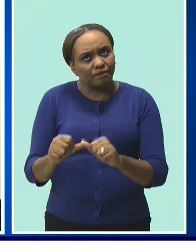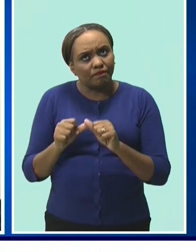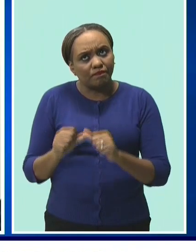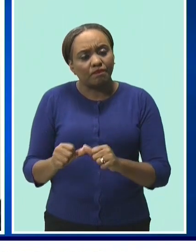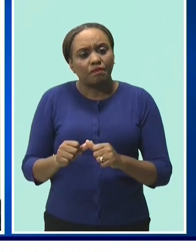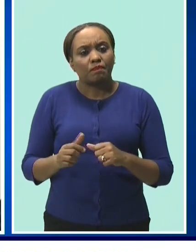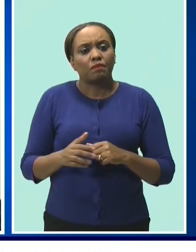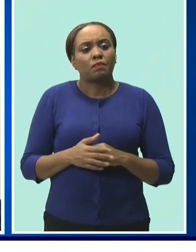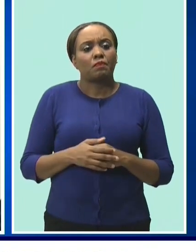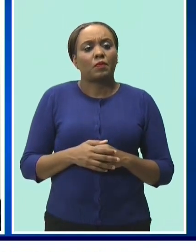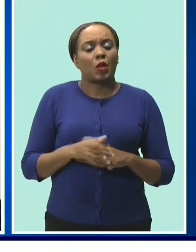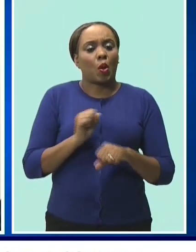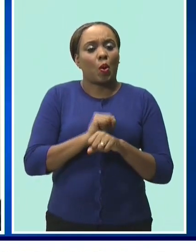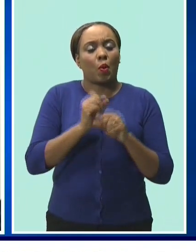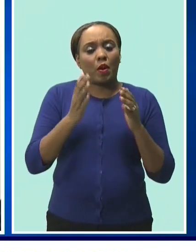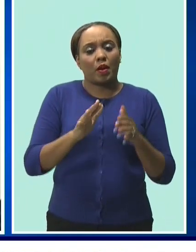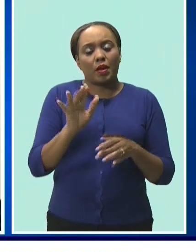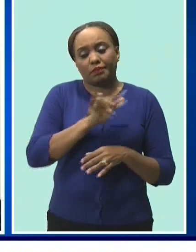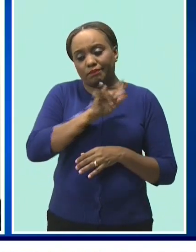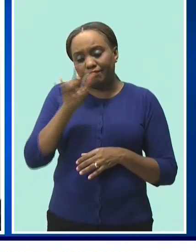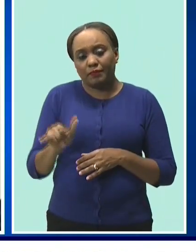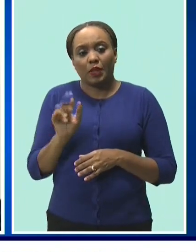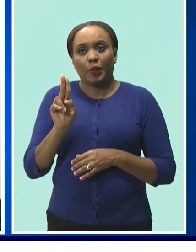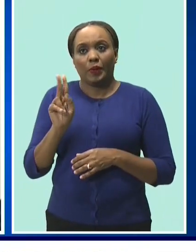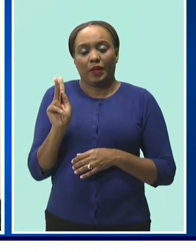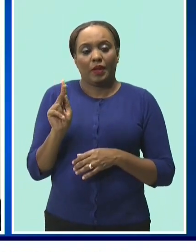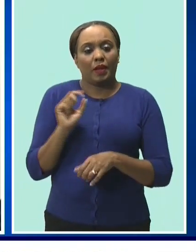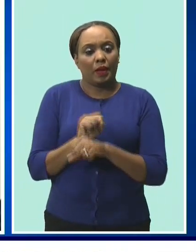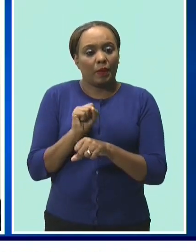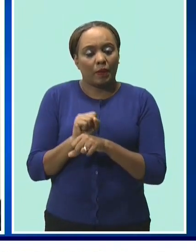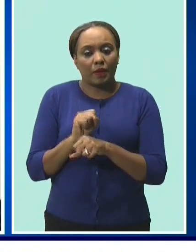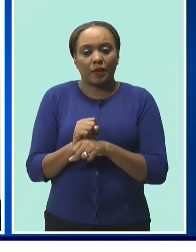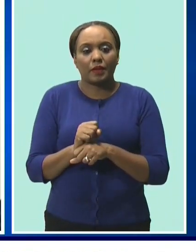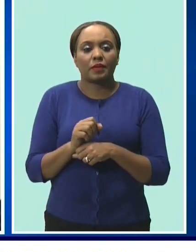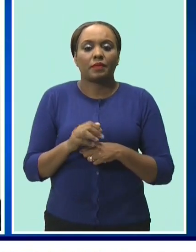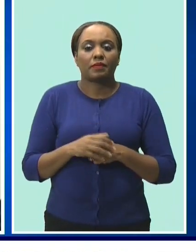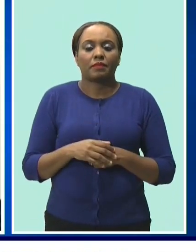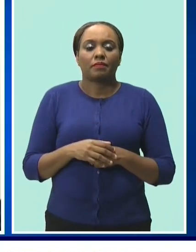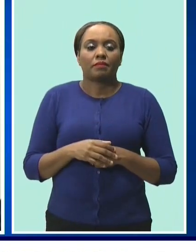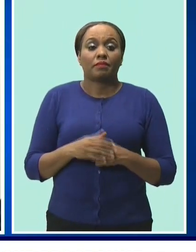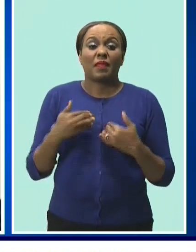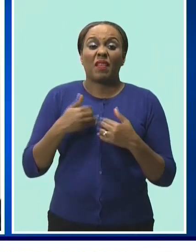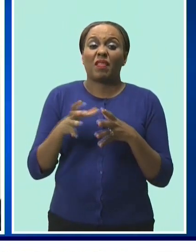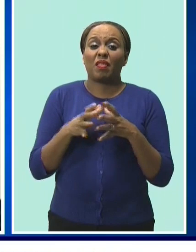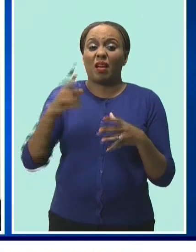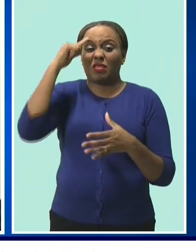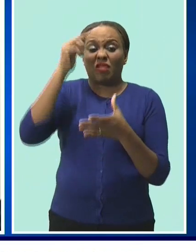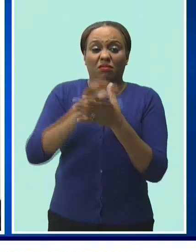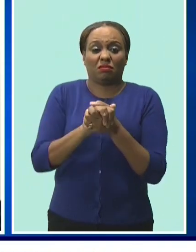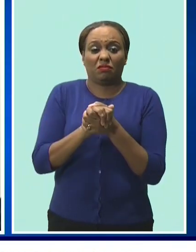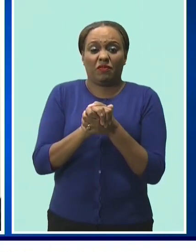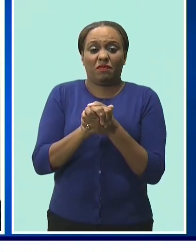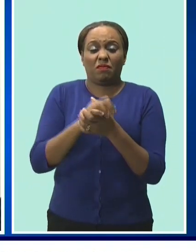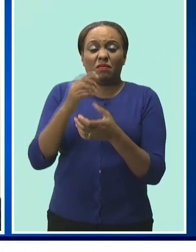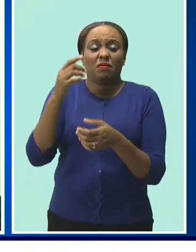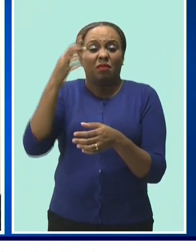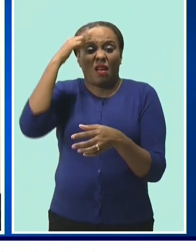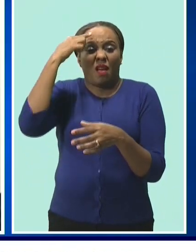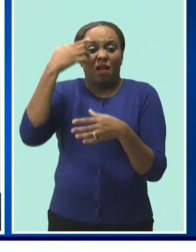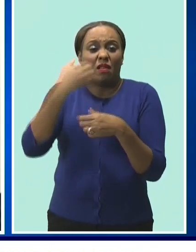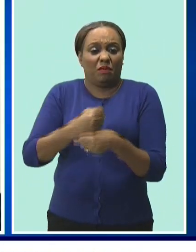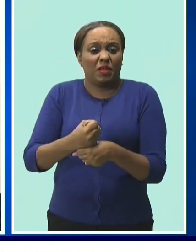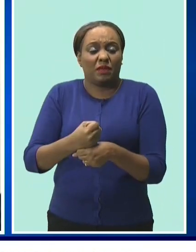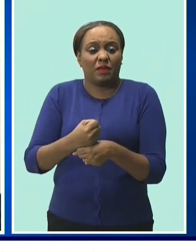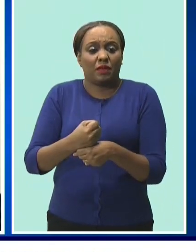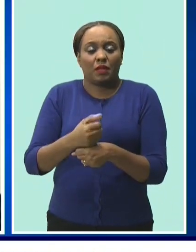non-English workers really to come into the UK. So it's a lot of faith in the sector, and Barbados is now going to benefit from